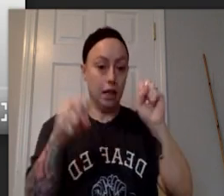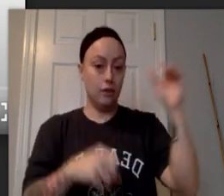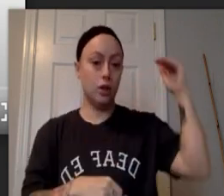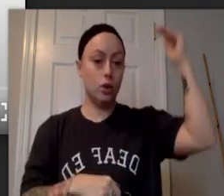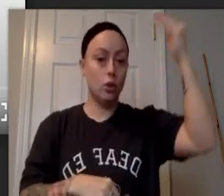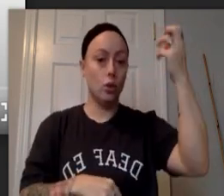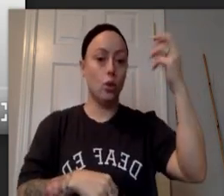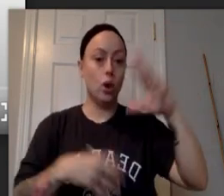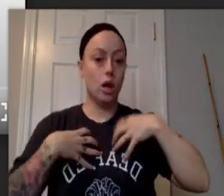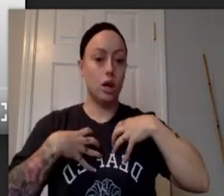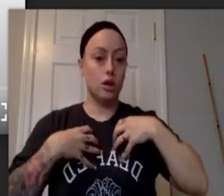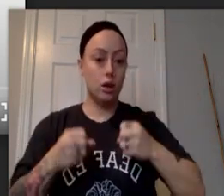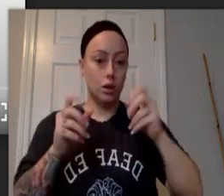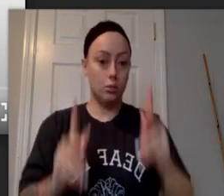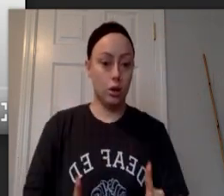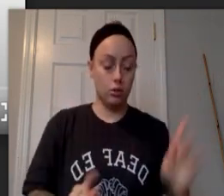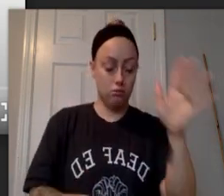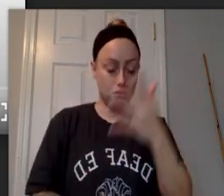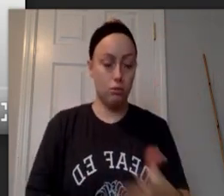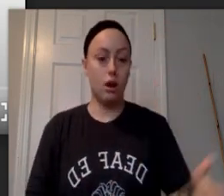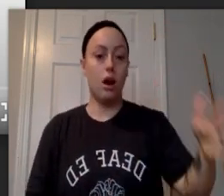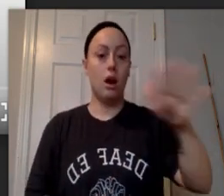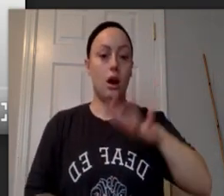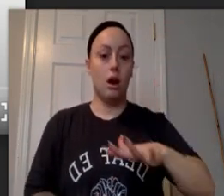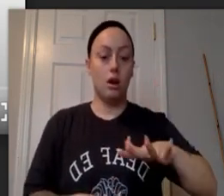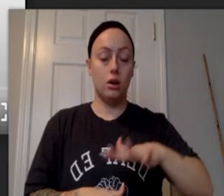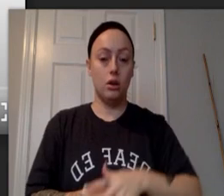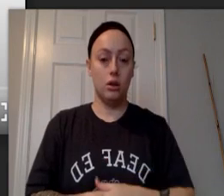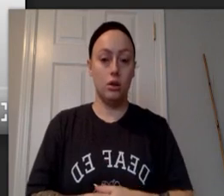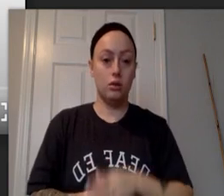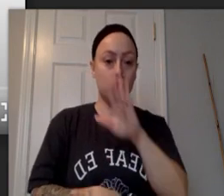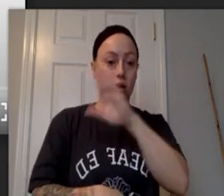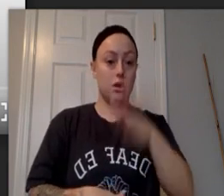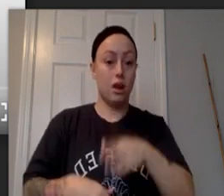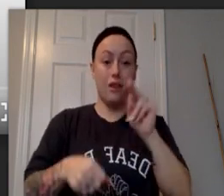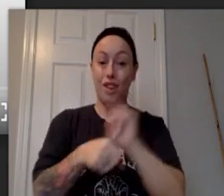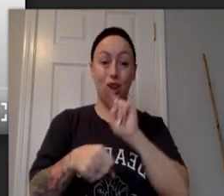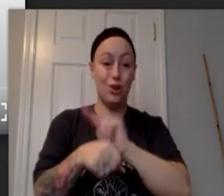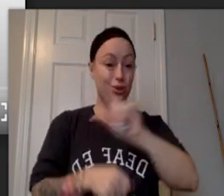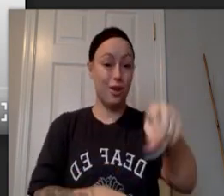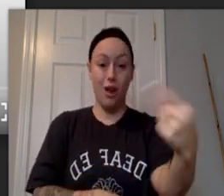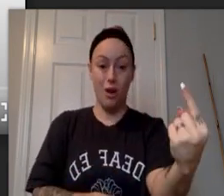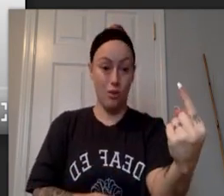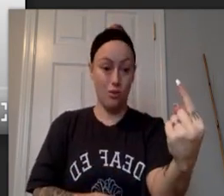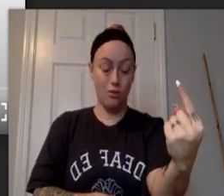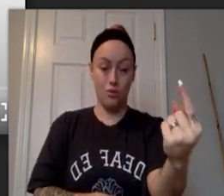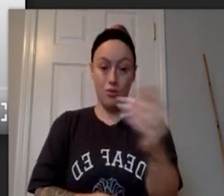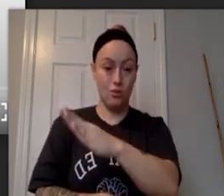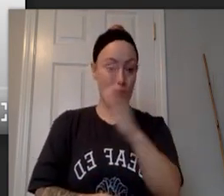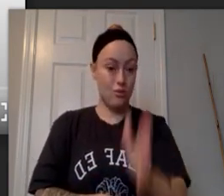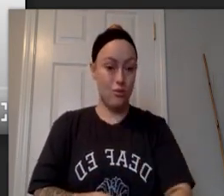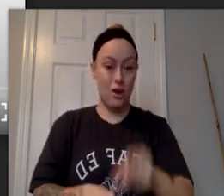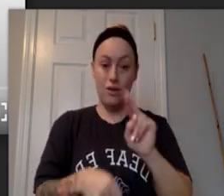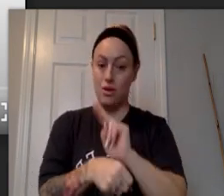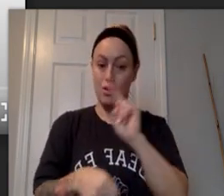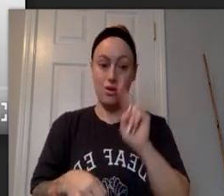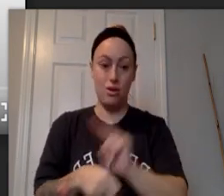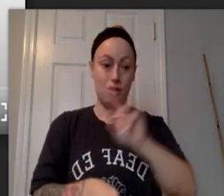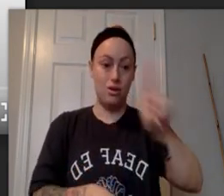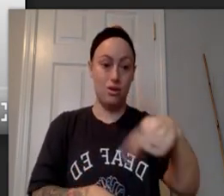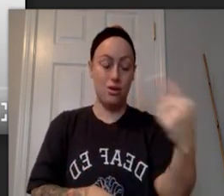around that can check on you, and then never use the loan hotline, which we have the English and Spanish flyers up at